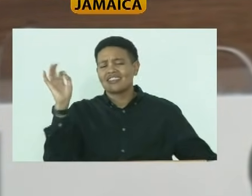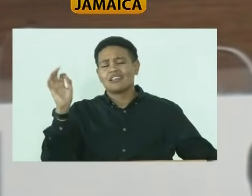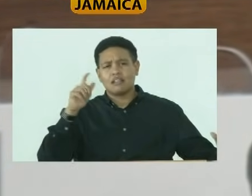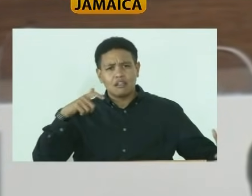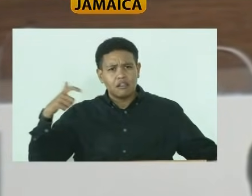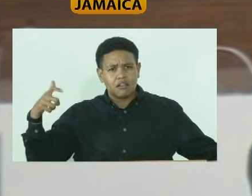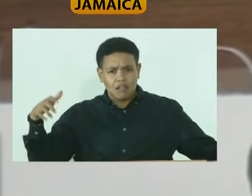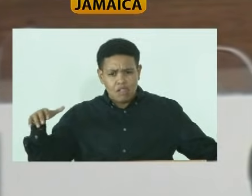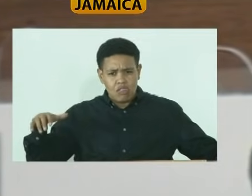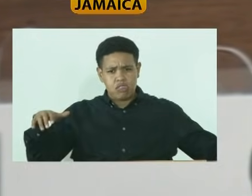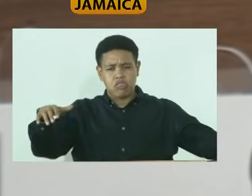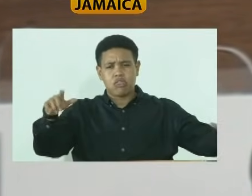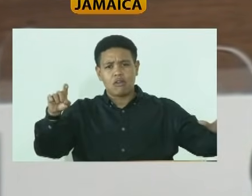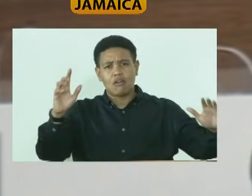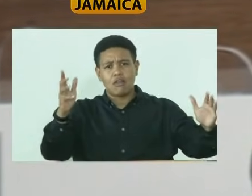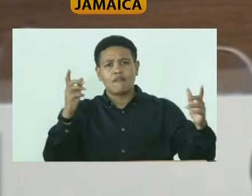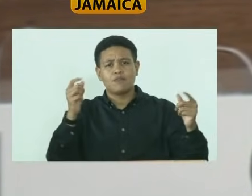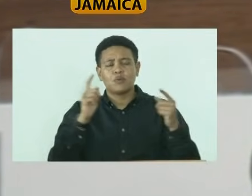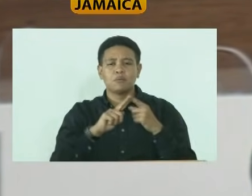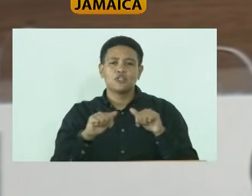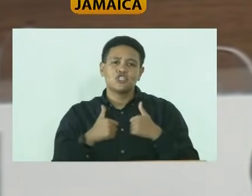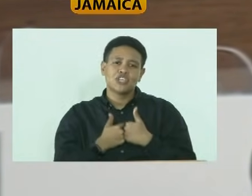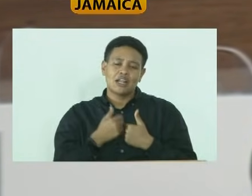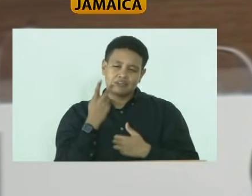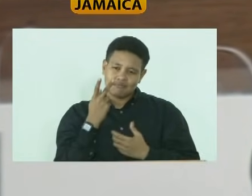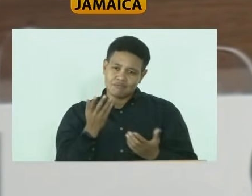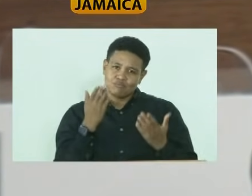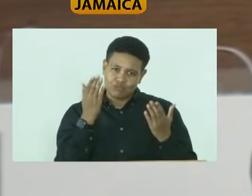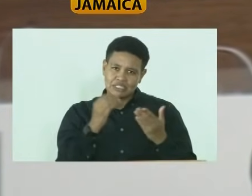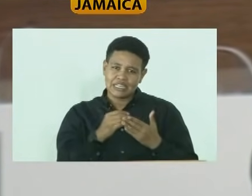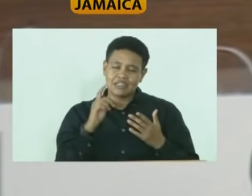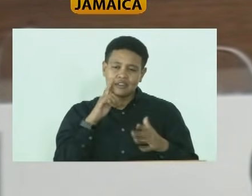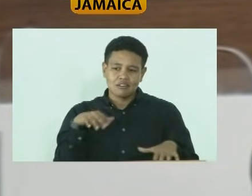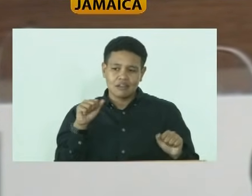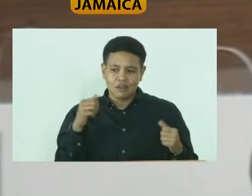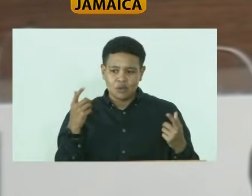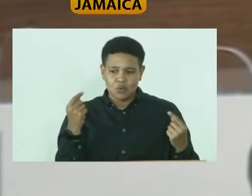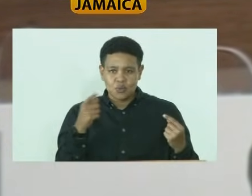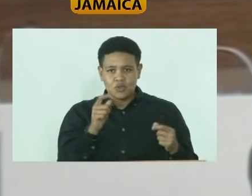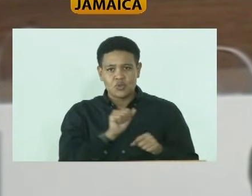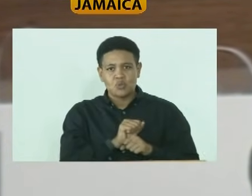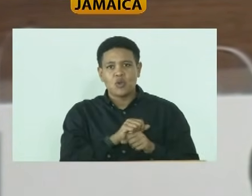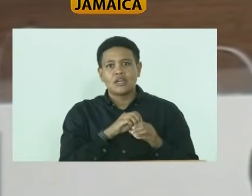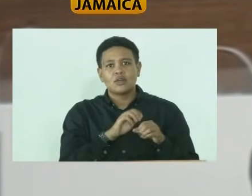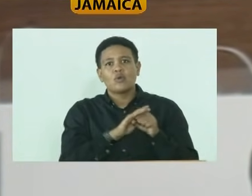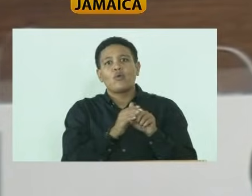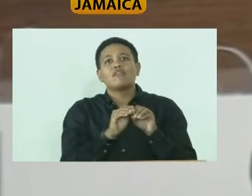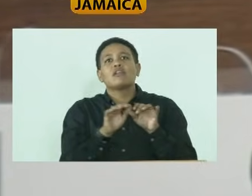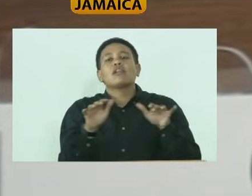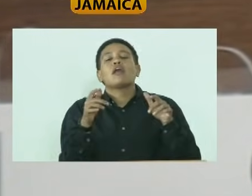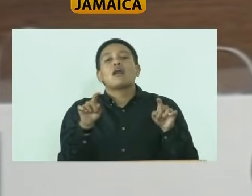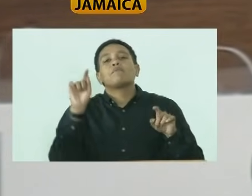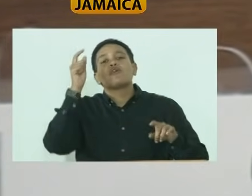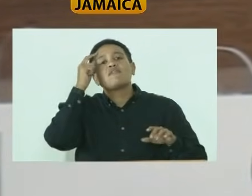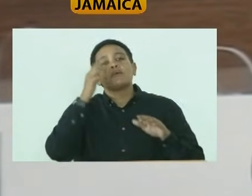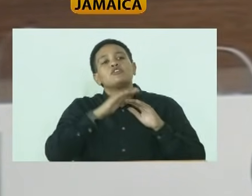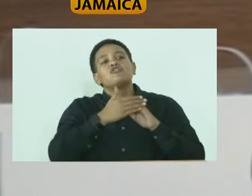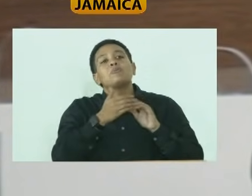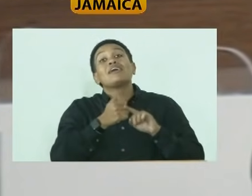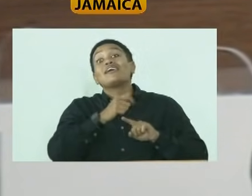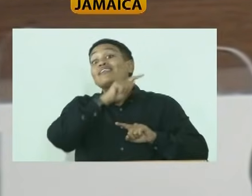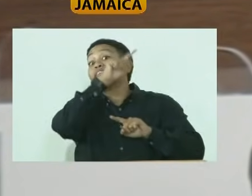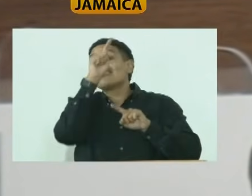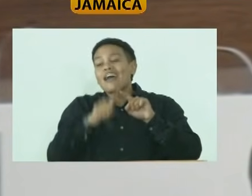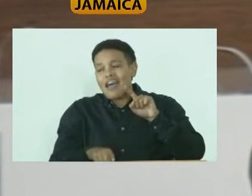of the work that is to be done and the challenges that have been presented in carrying out this work in a pandemic. The government of Jamaica